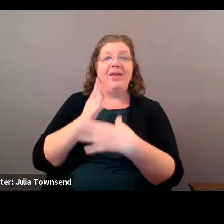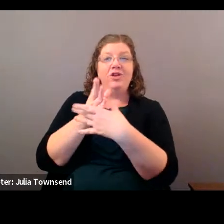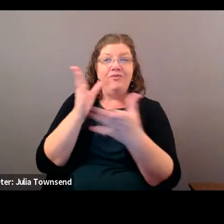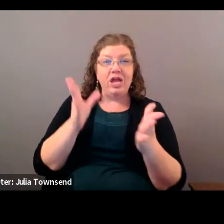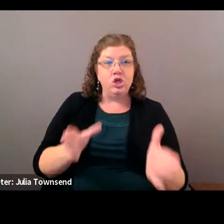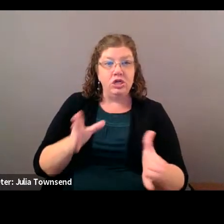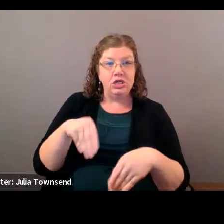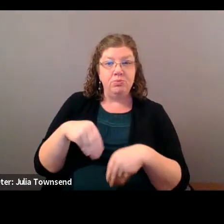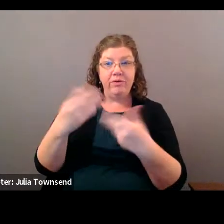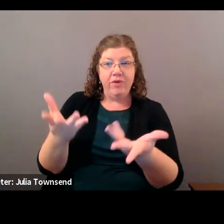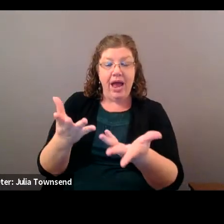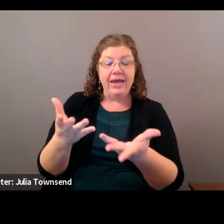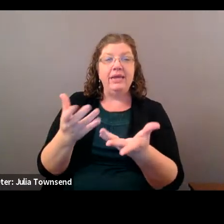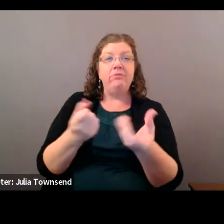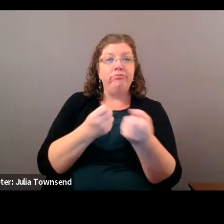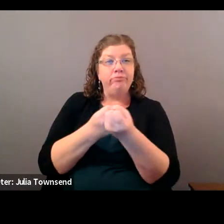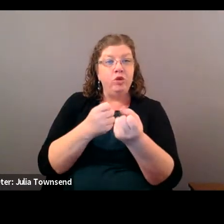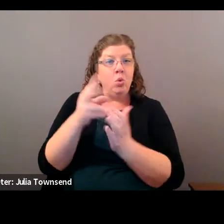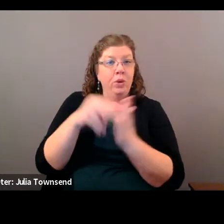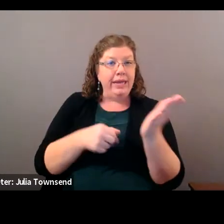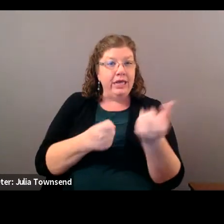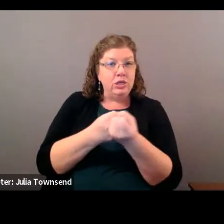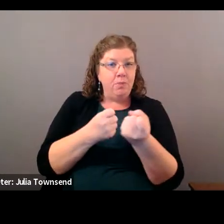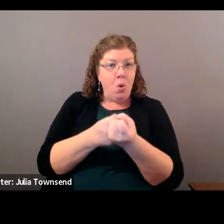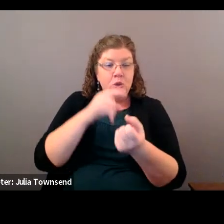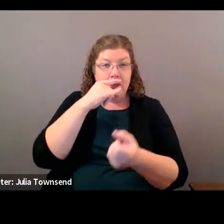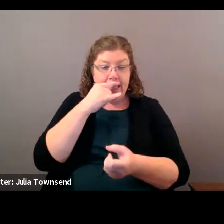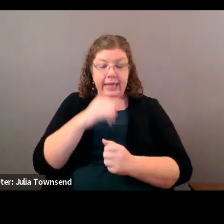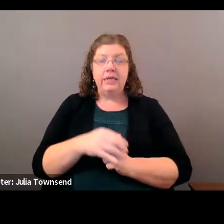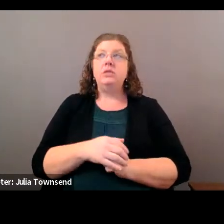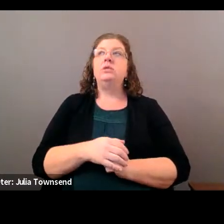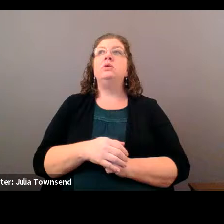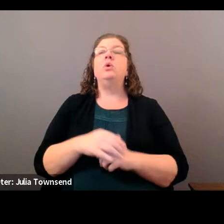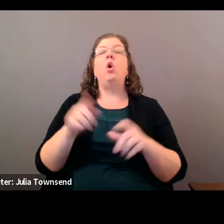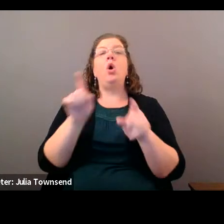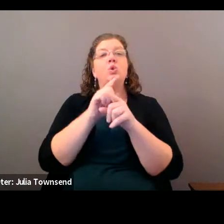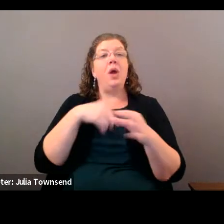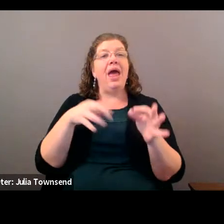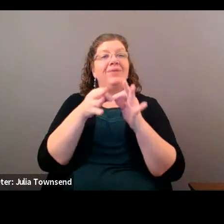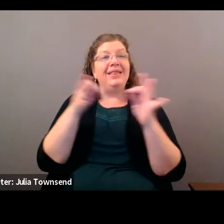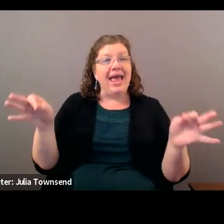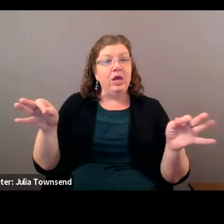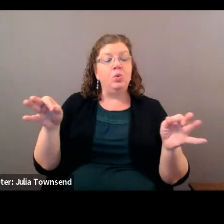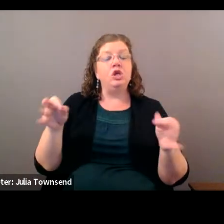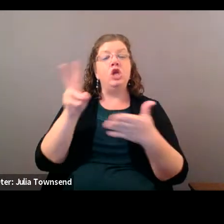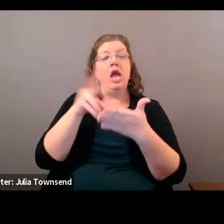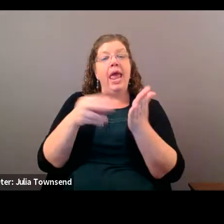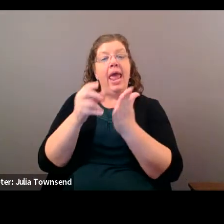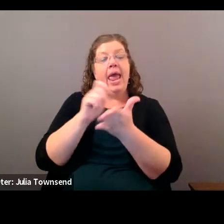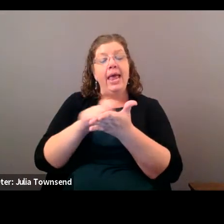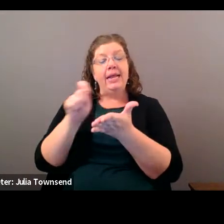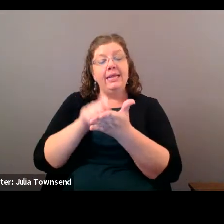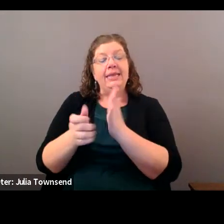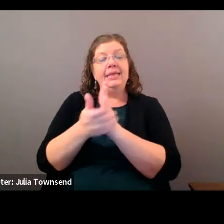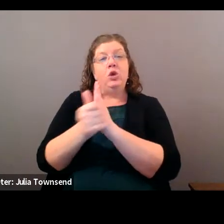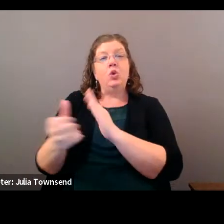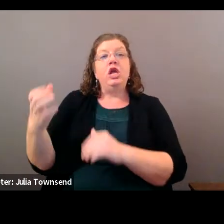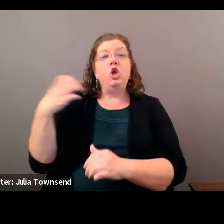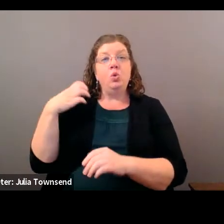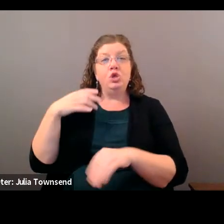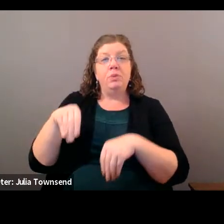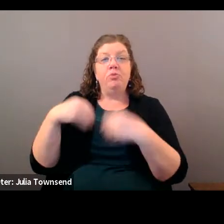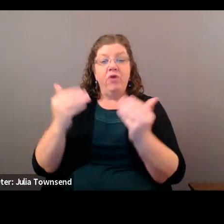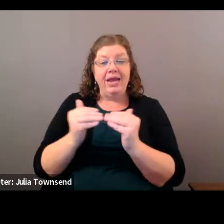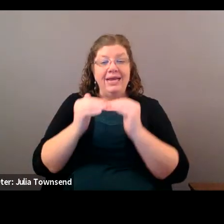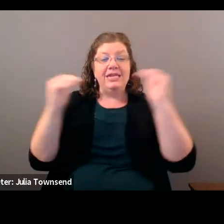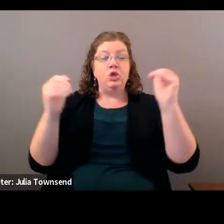tier 3 support to the kids. We have also language and literacy coaches providing tier 2 support.